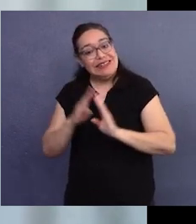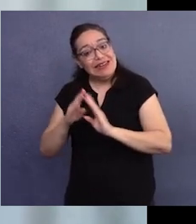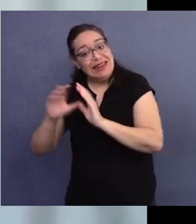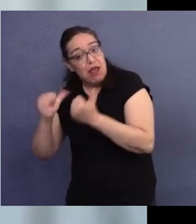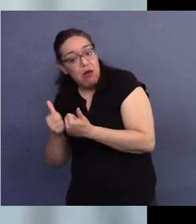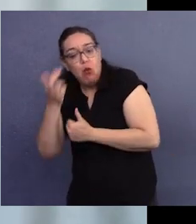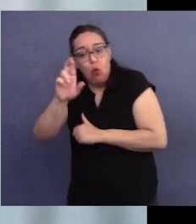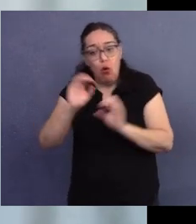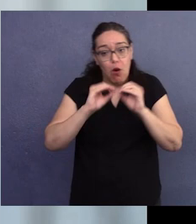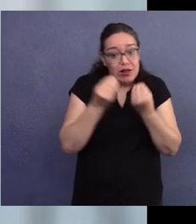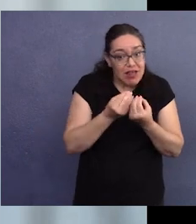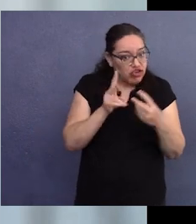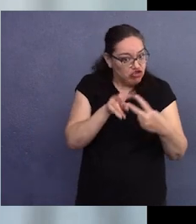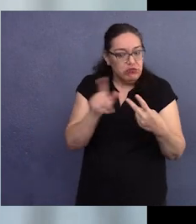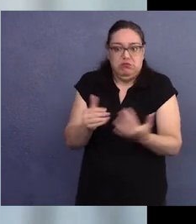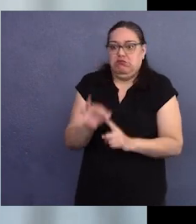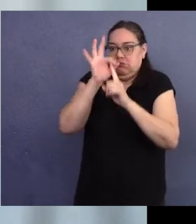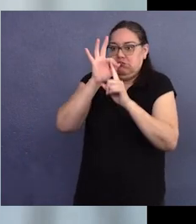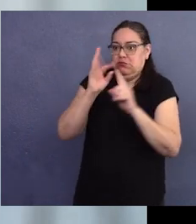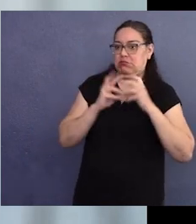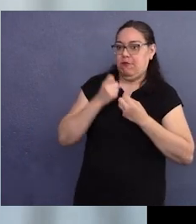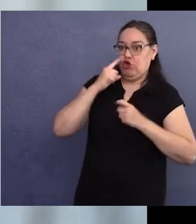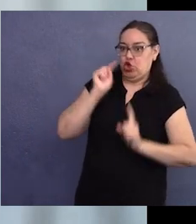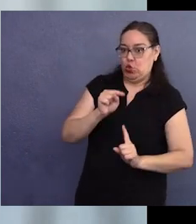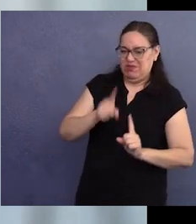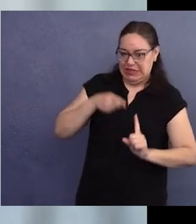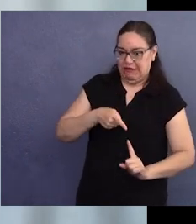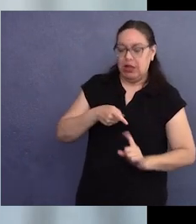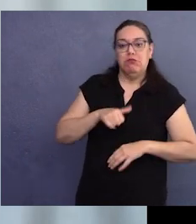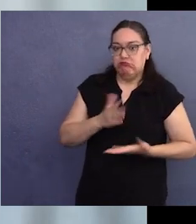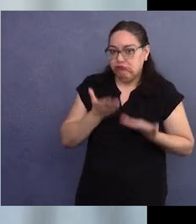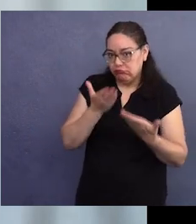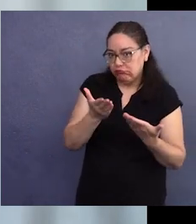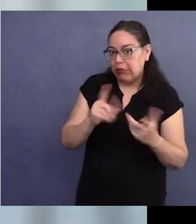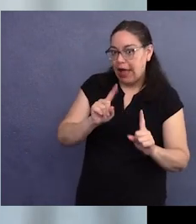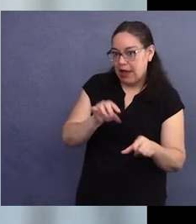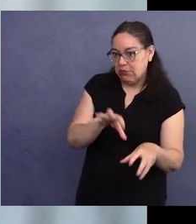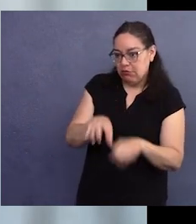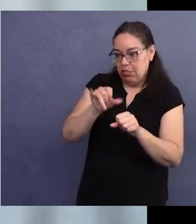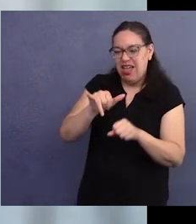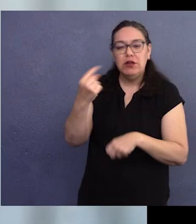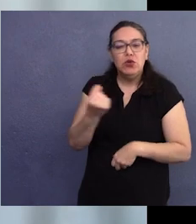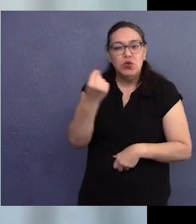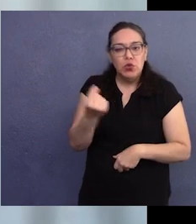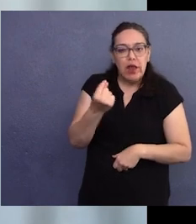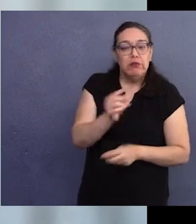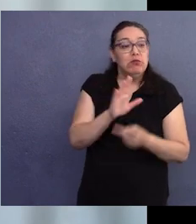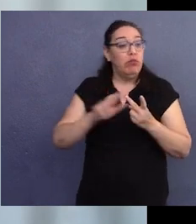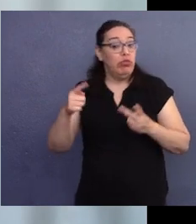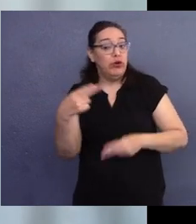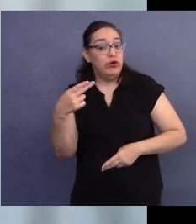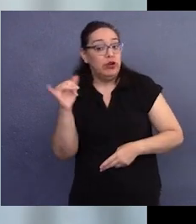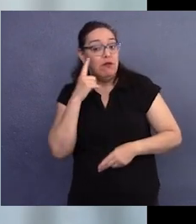there is a special session just for you. I highly recommend you attend that one. That is on Tuesday. There's one on Thursday